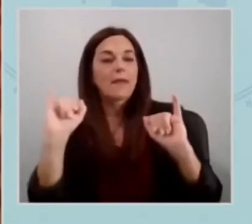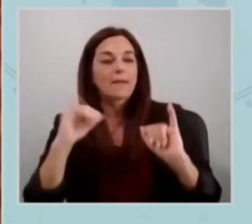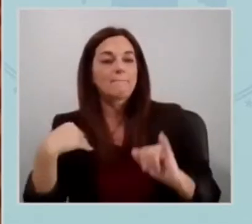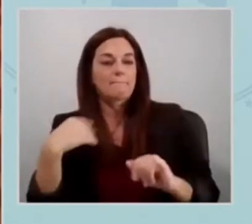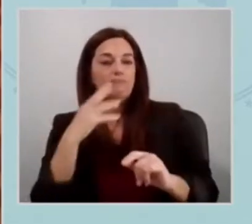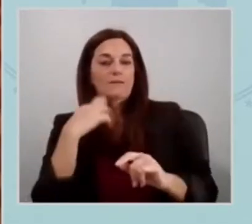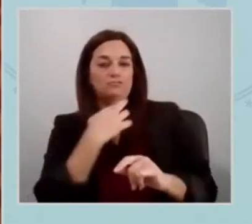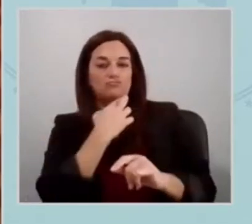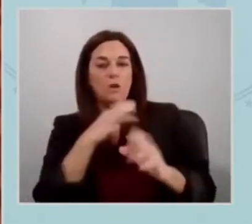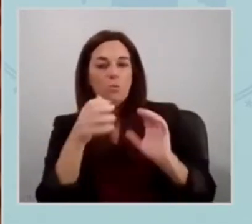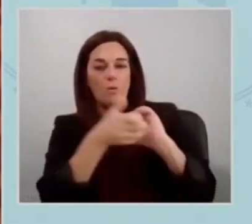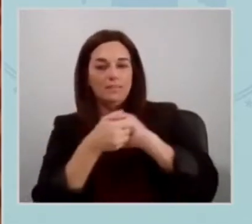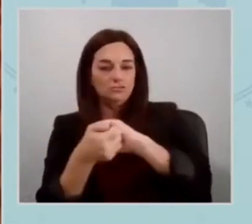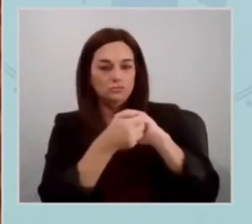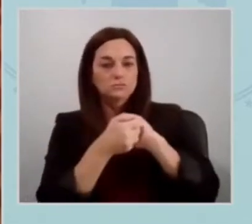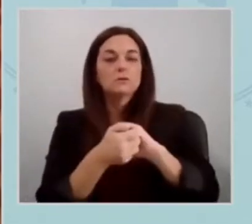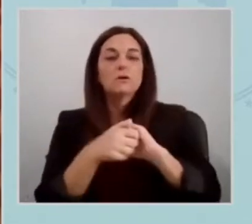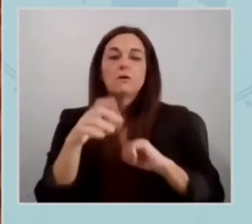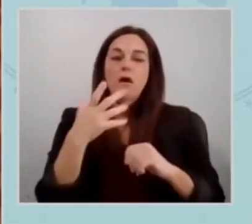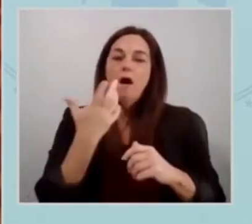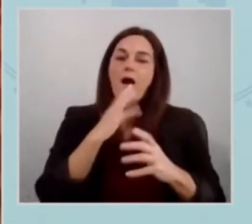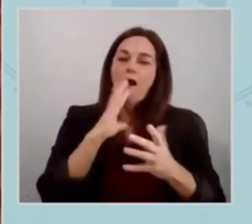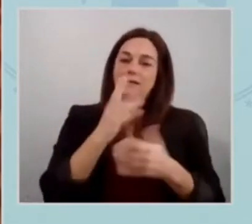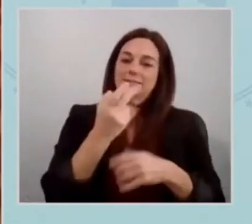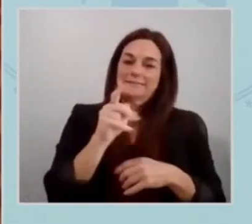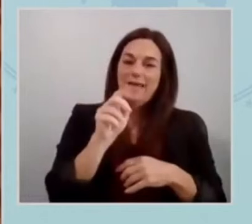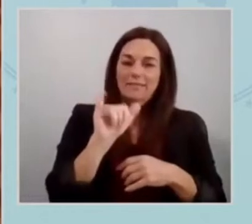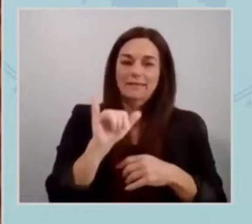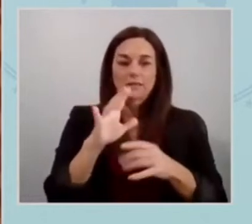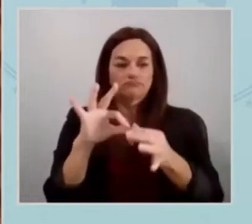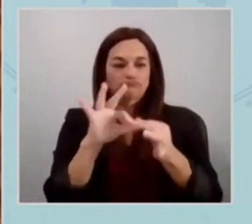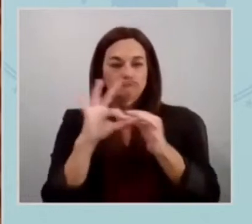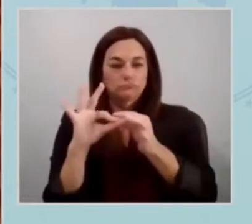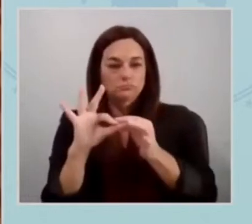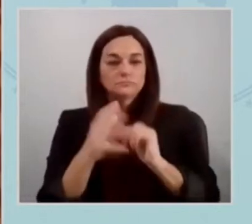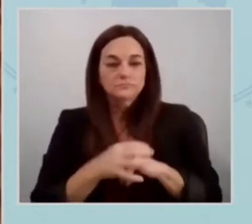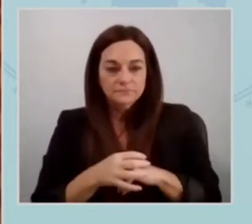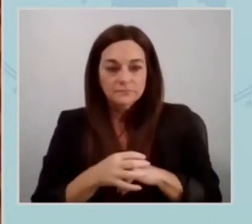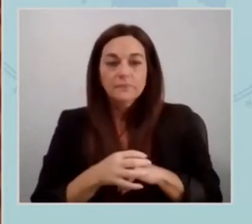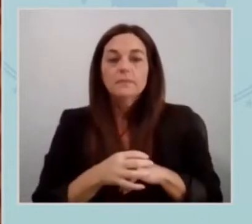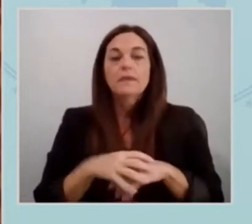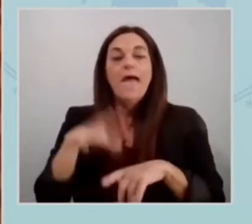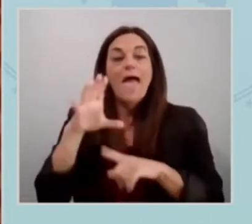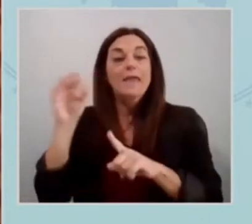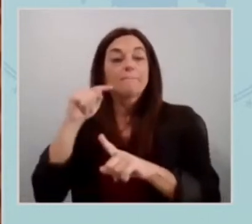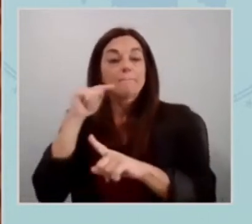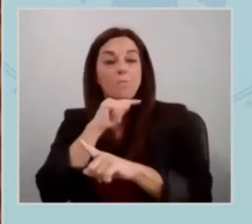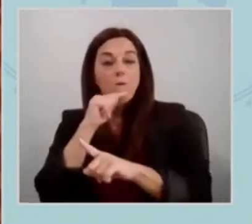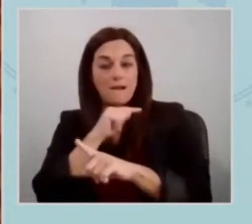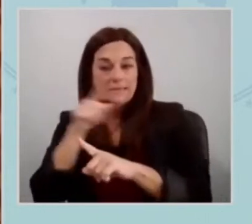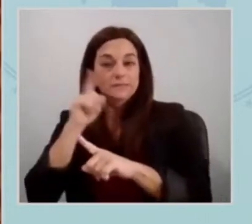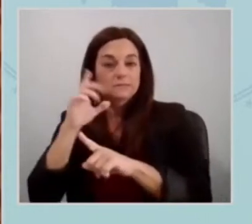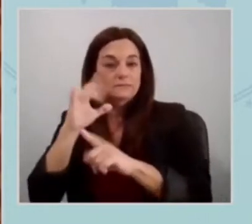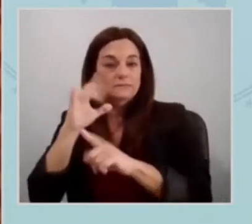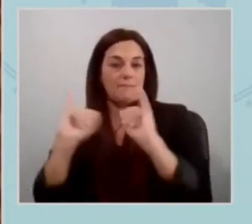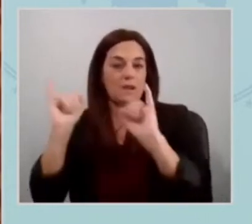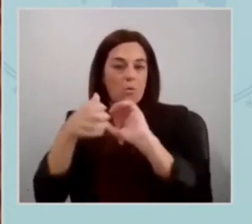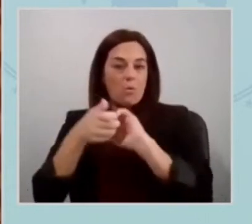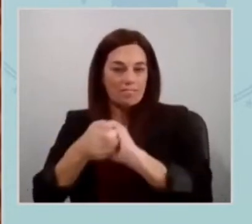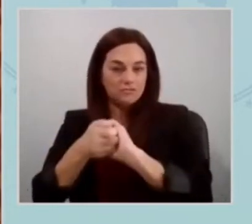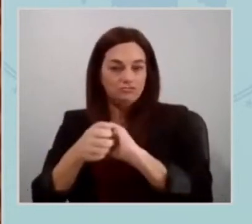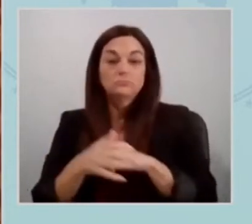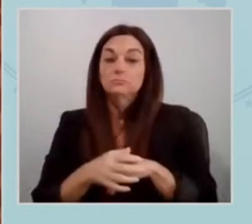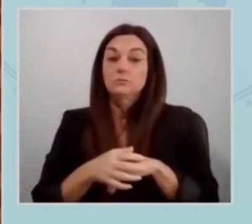am a member of the IRC, which is the Independent Restaurant Coalition, HUA, Hospitality United Associations, and the co-founder of